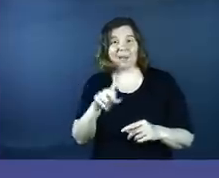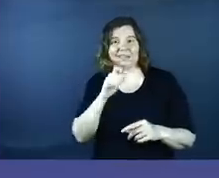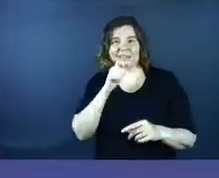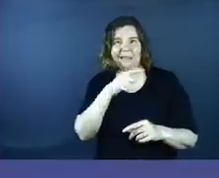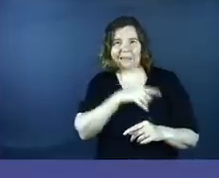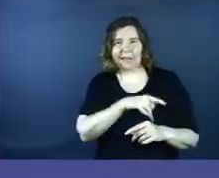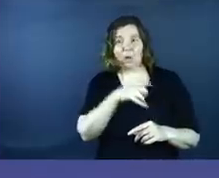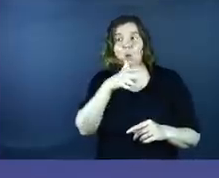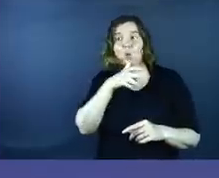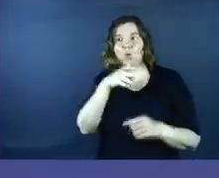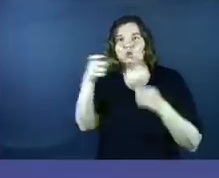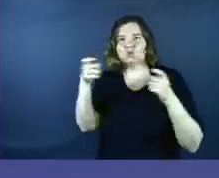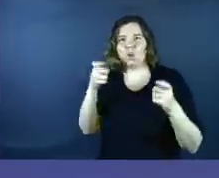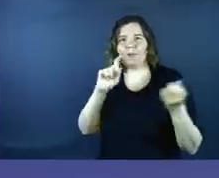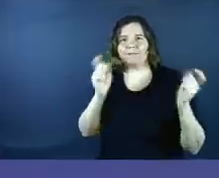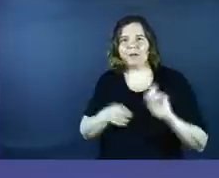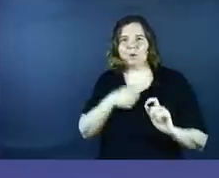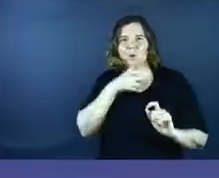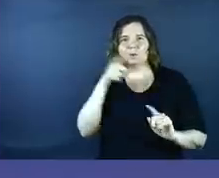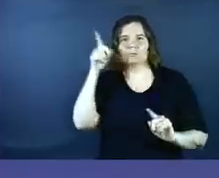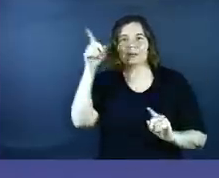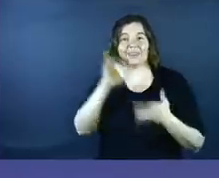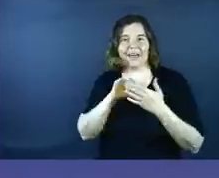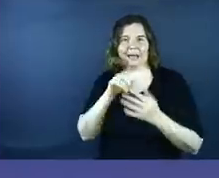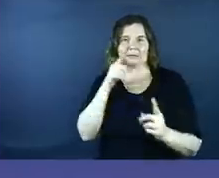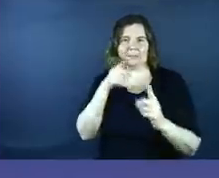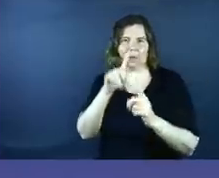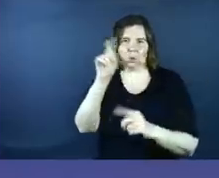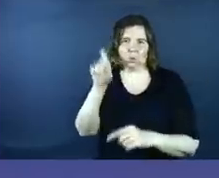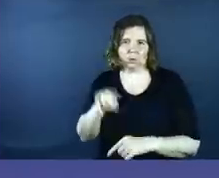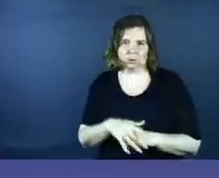who was in control of the evolution if it happened?